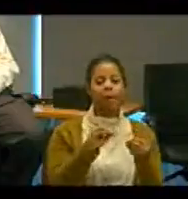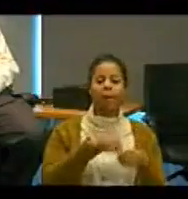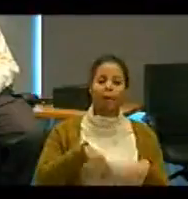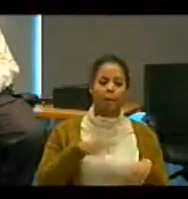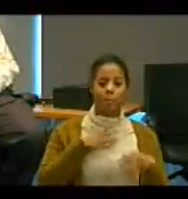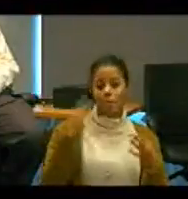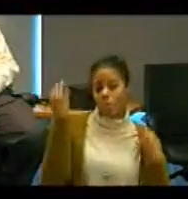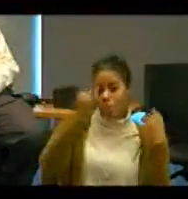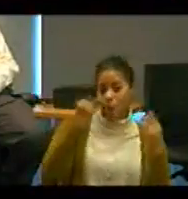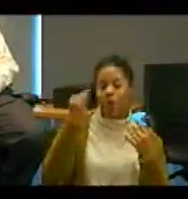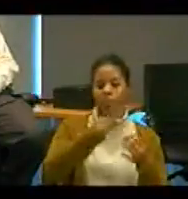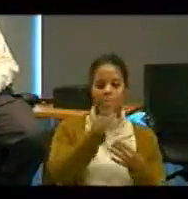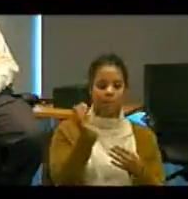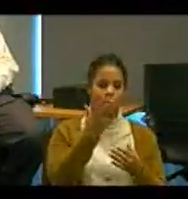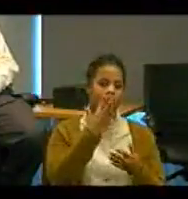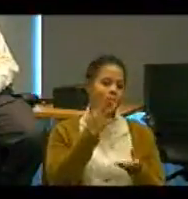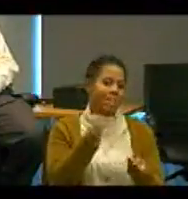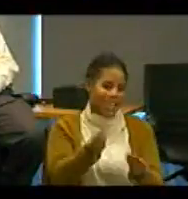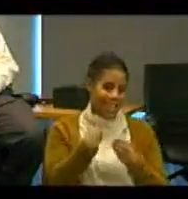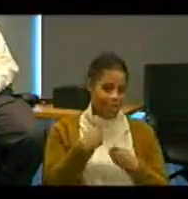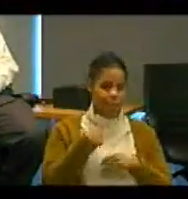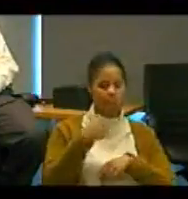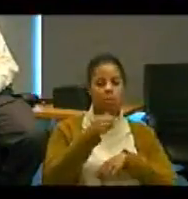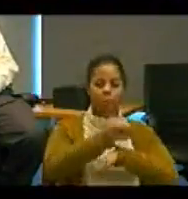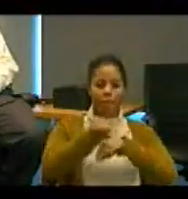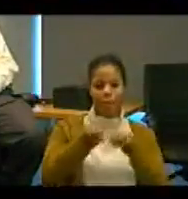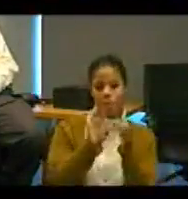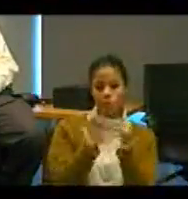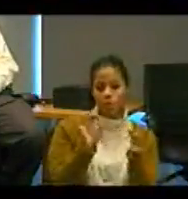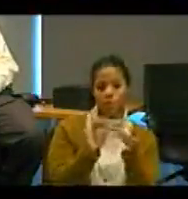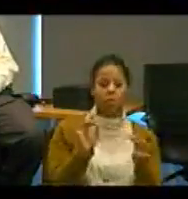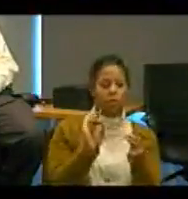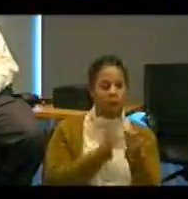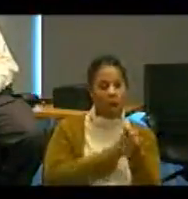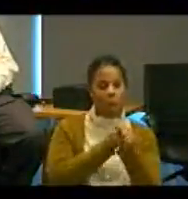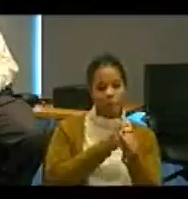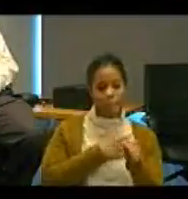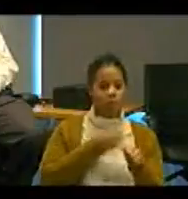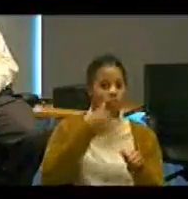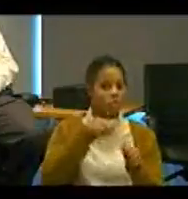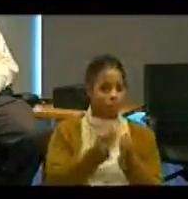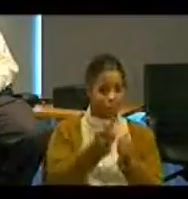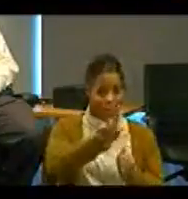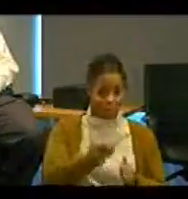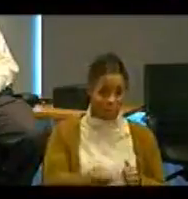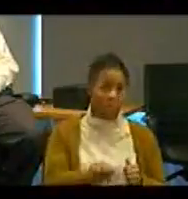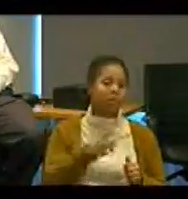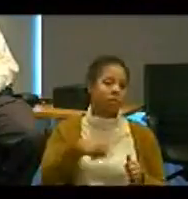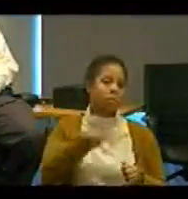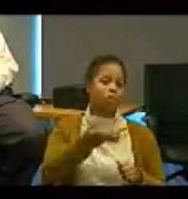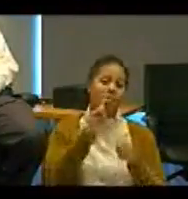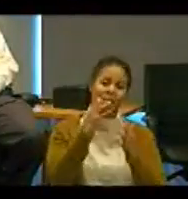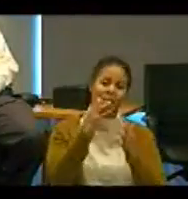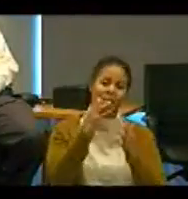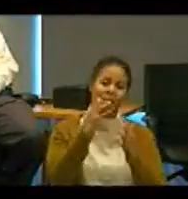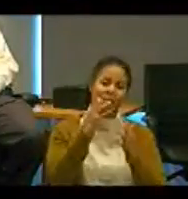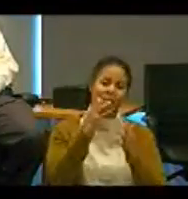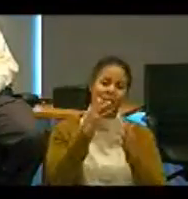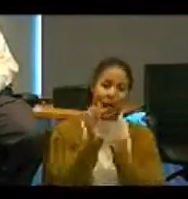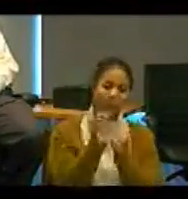to demonstrate that our commitment to uplift our girls with disabilities as sacred and loved are real. Thank you, Dr. Morris. Dr.